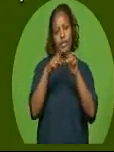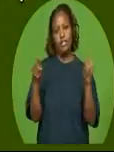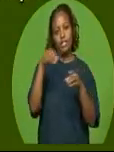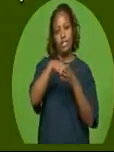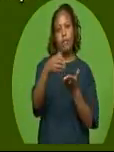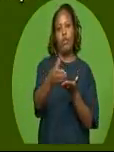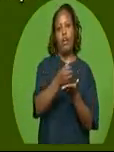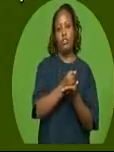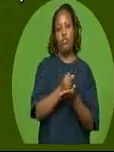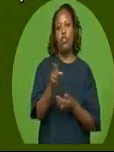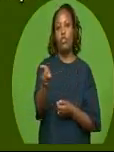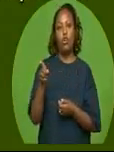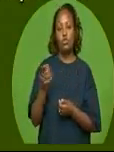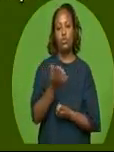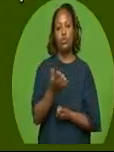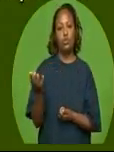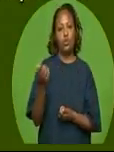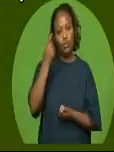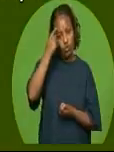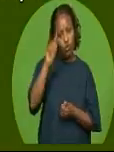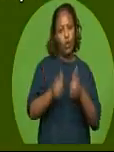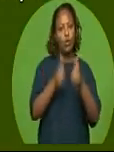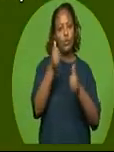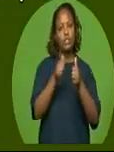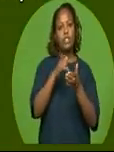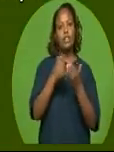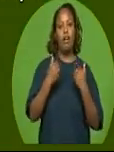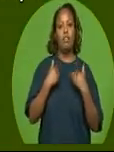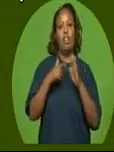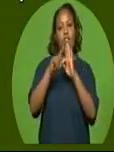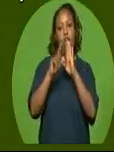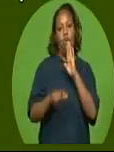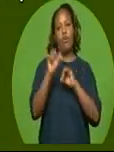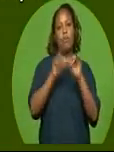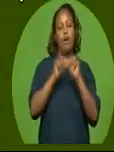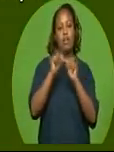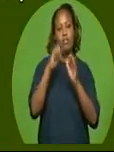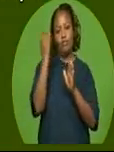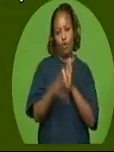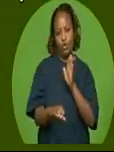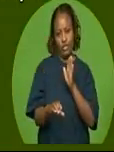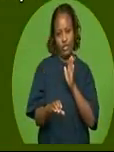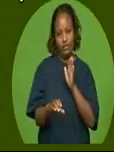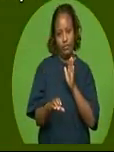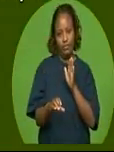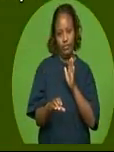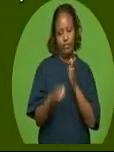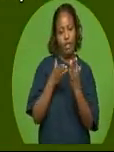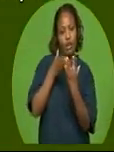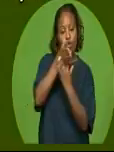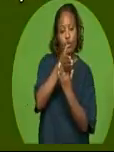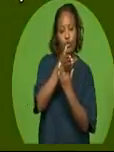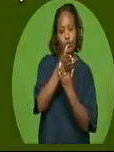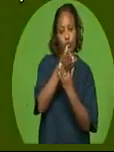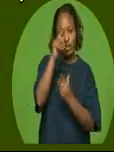to specialize in the production of those goods for which it has lower comparative